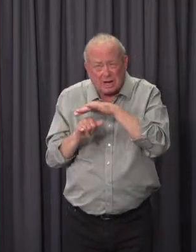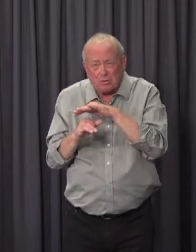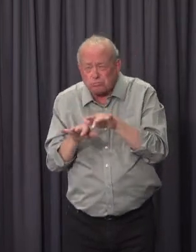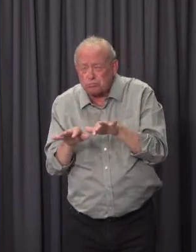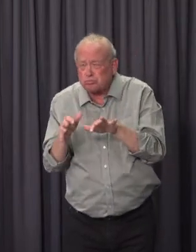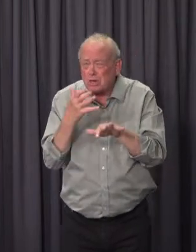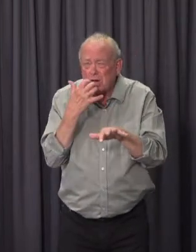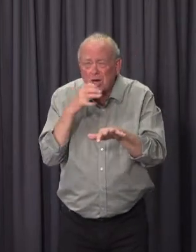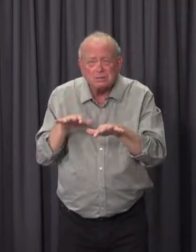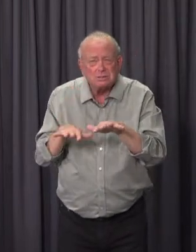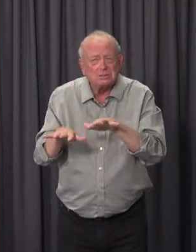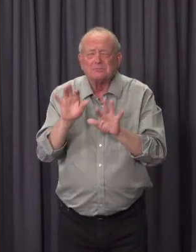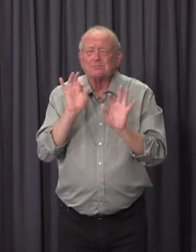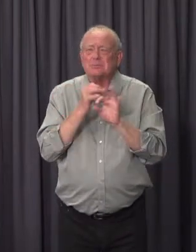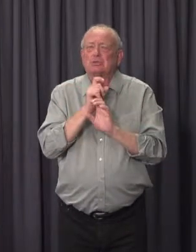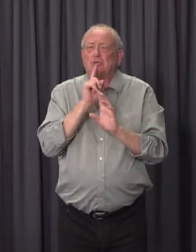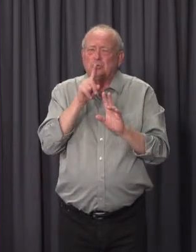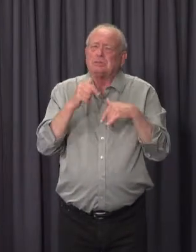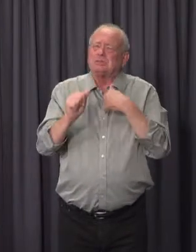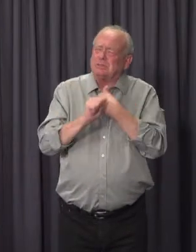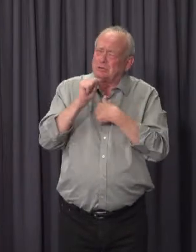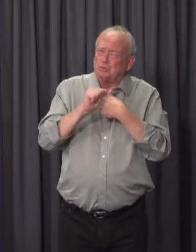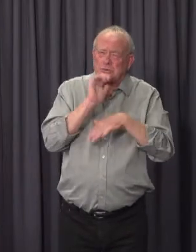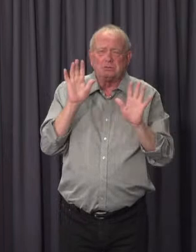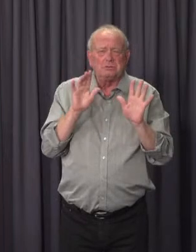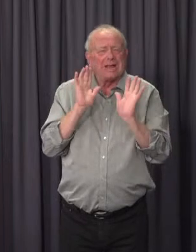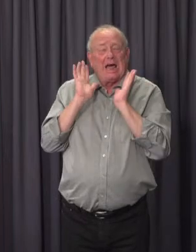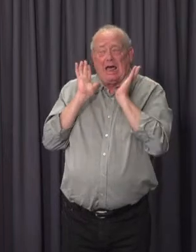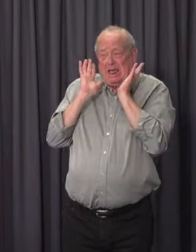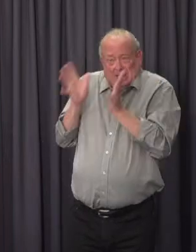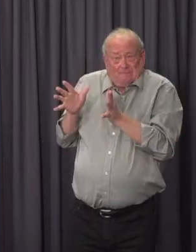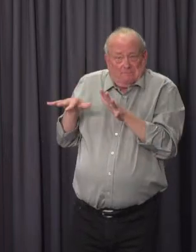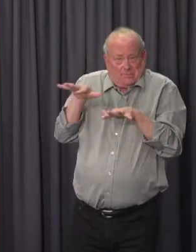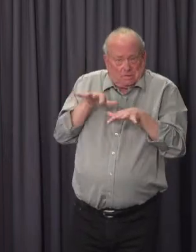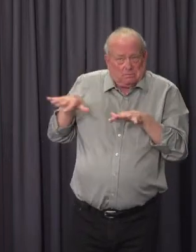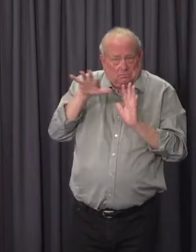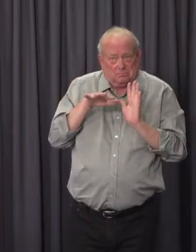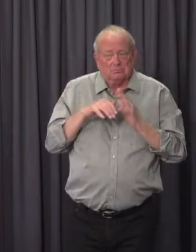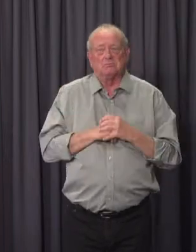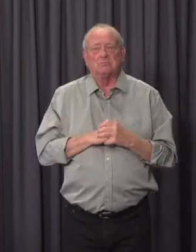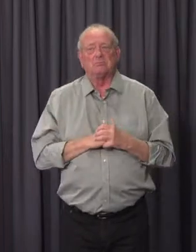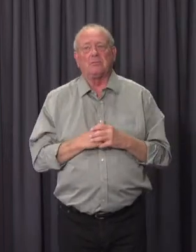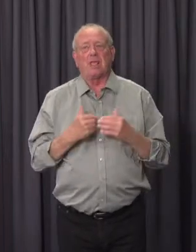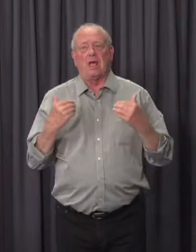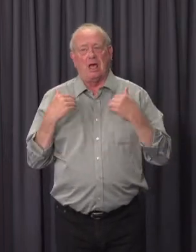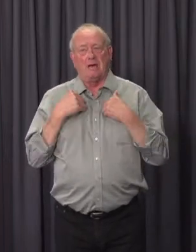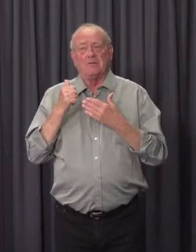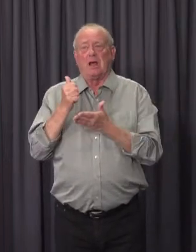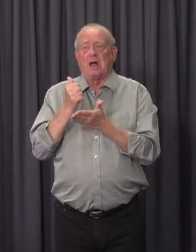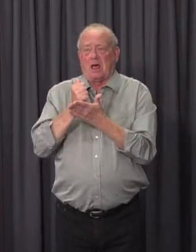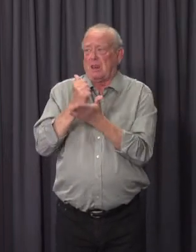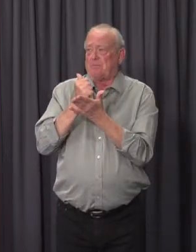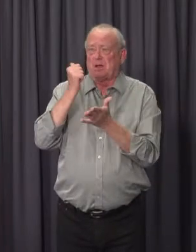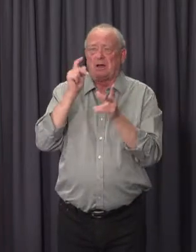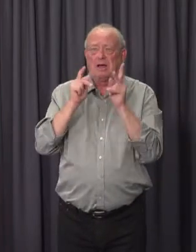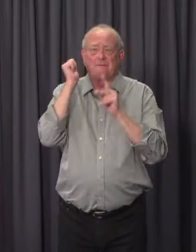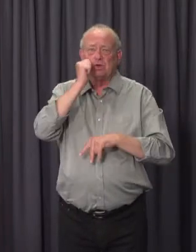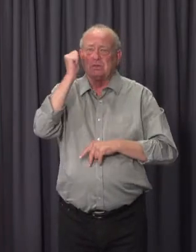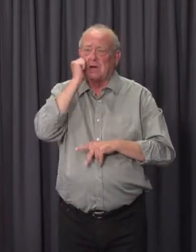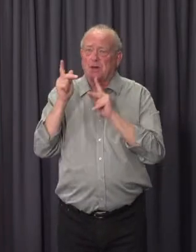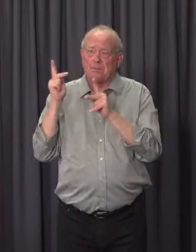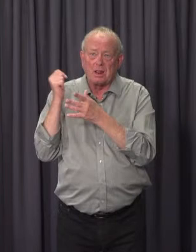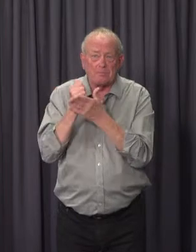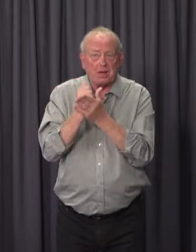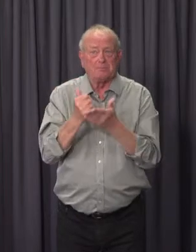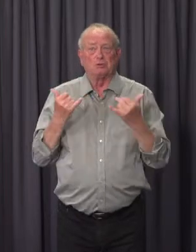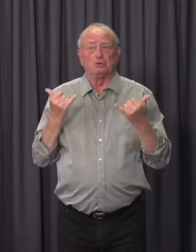in the firefighting effort is arriving every day. Today, we're welcoming a Hercules air tanker from California,